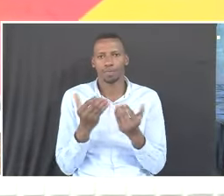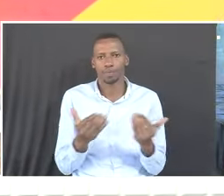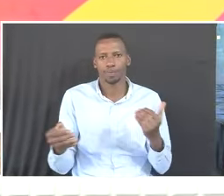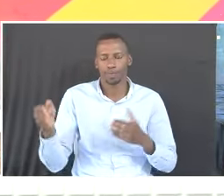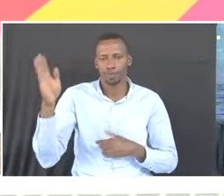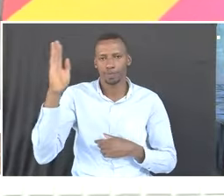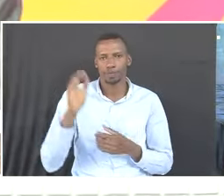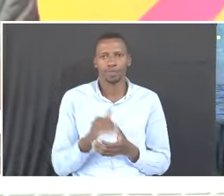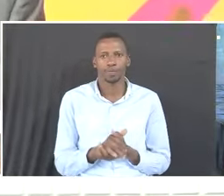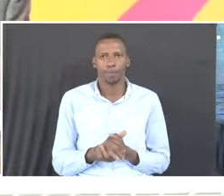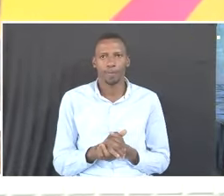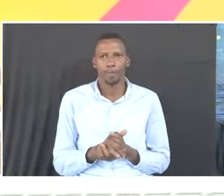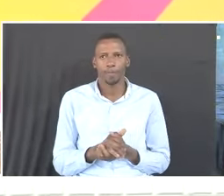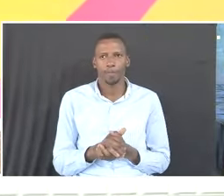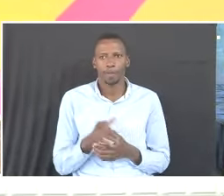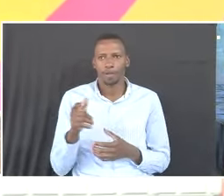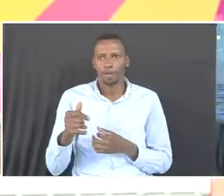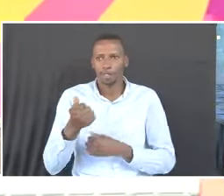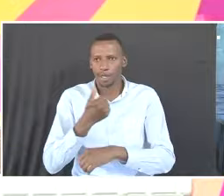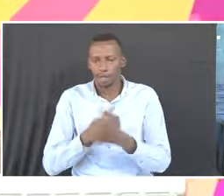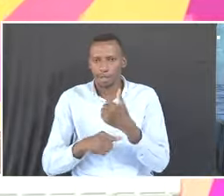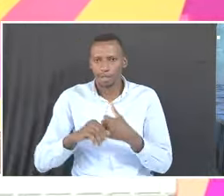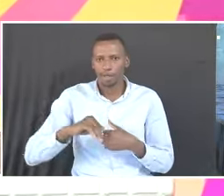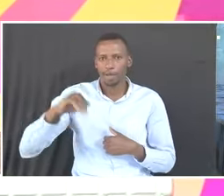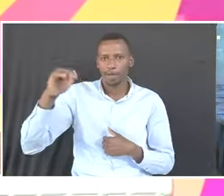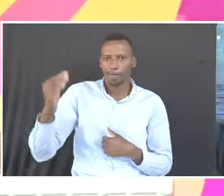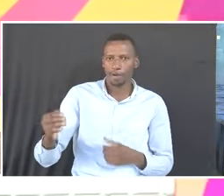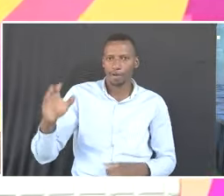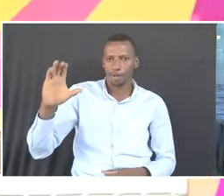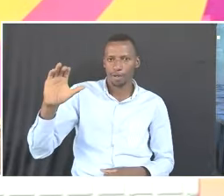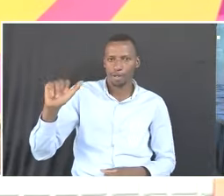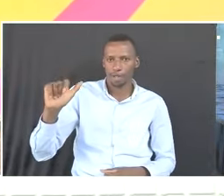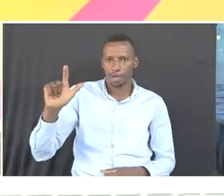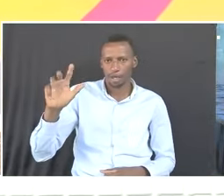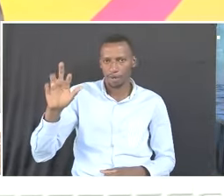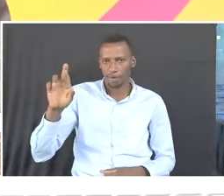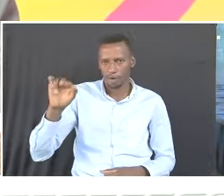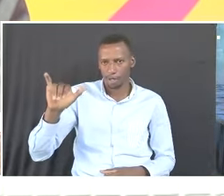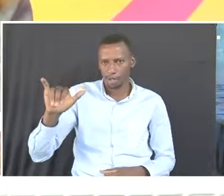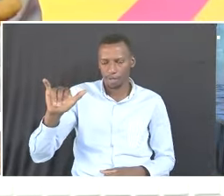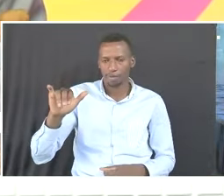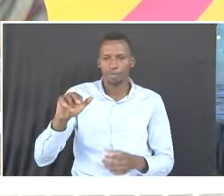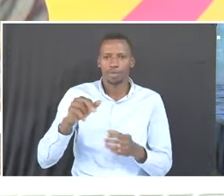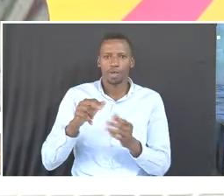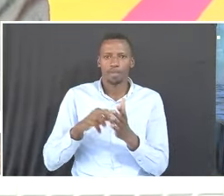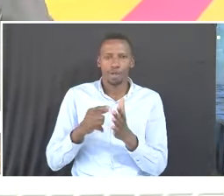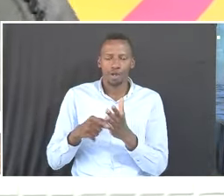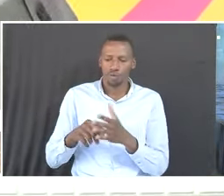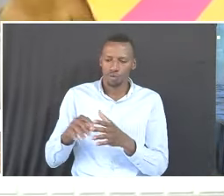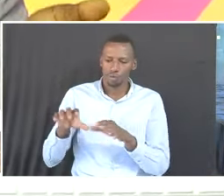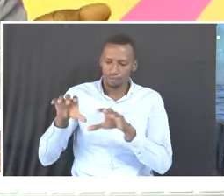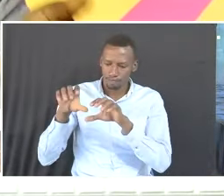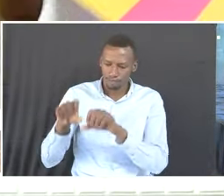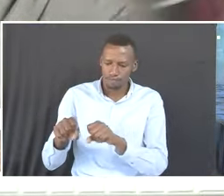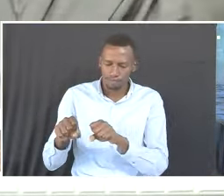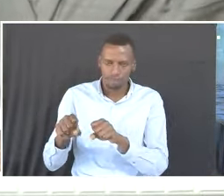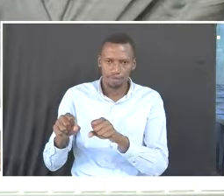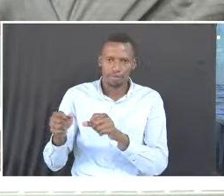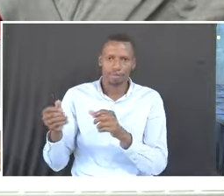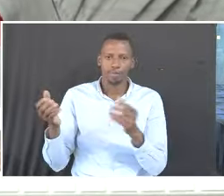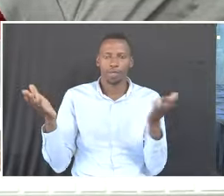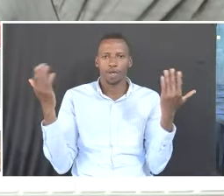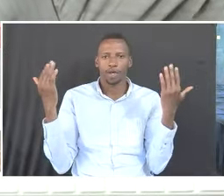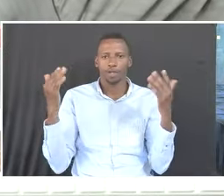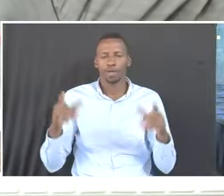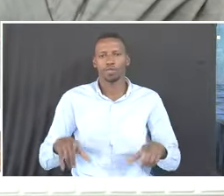God. The act on Mount Calvary has made us heirs of eternal life. We were heirs of